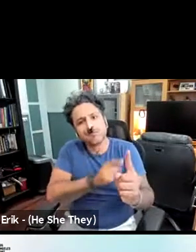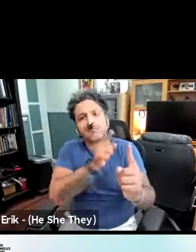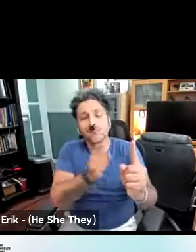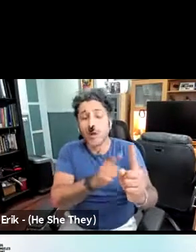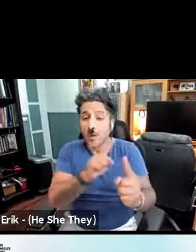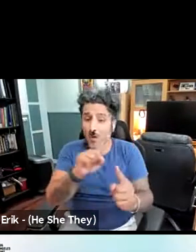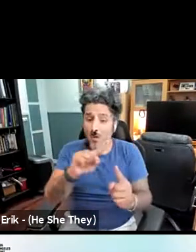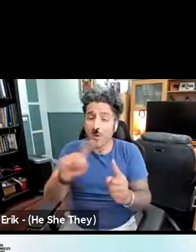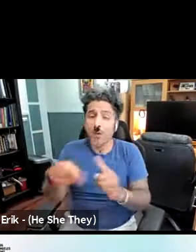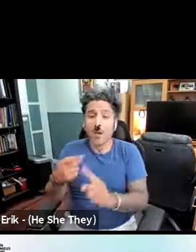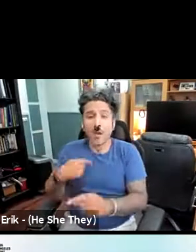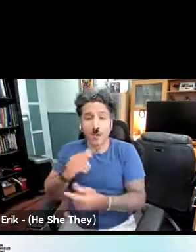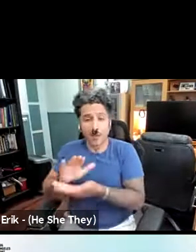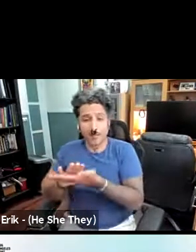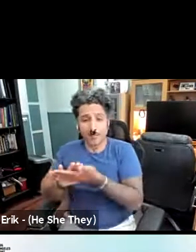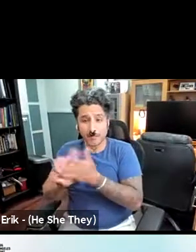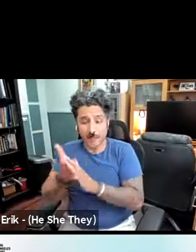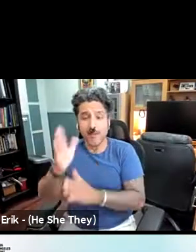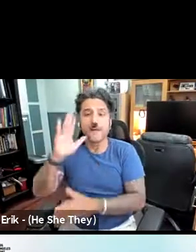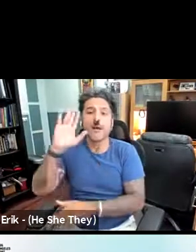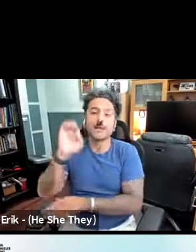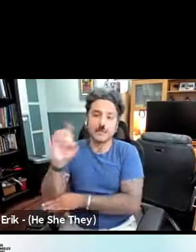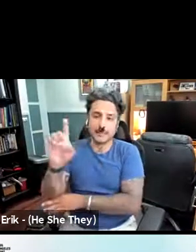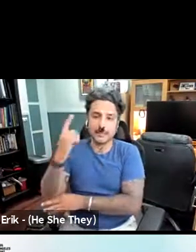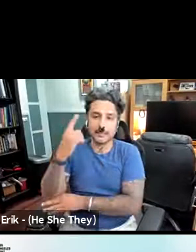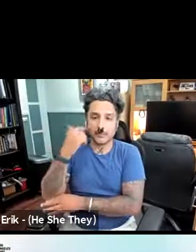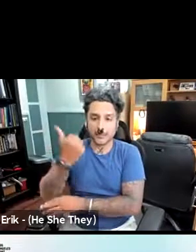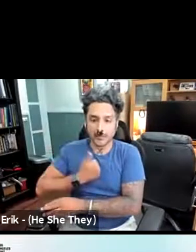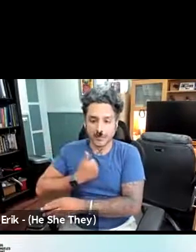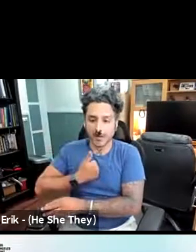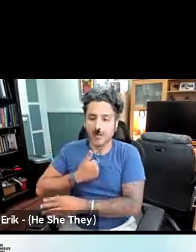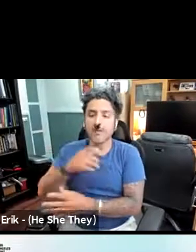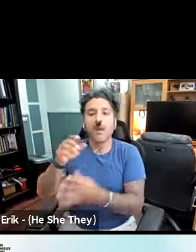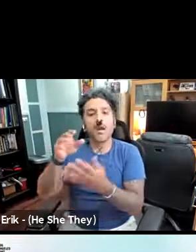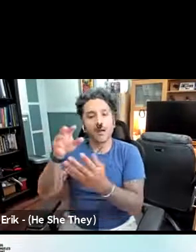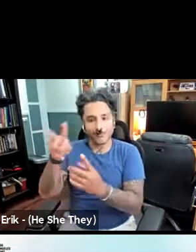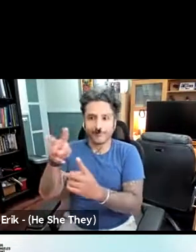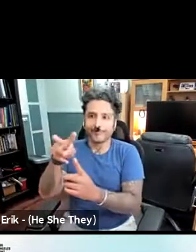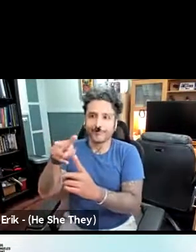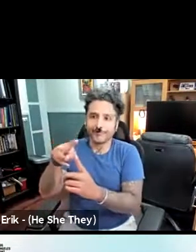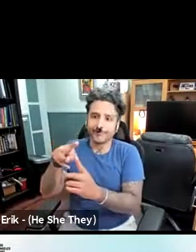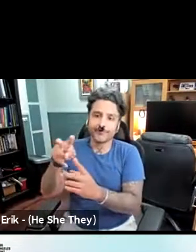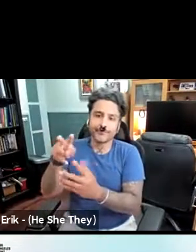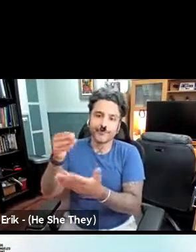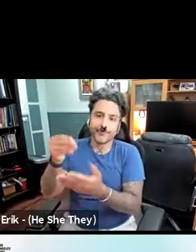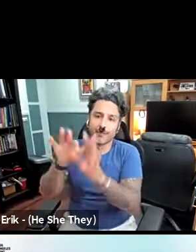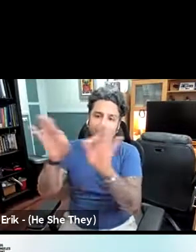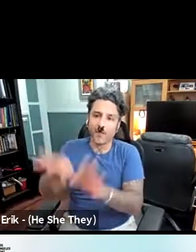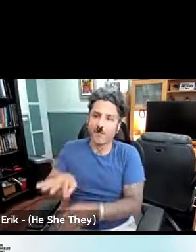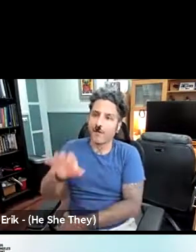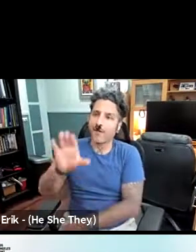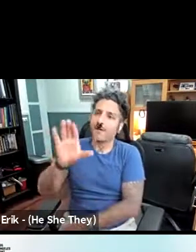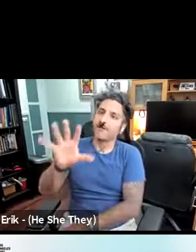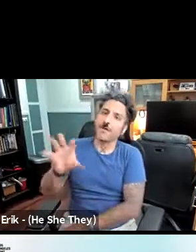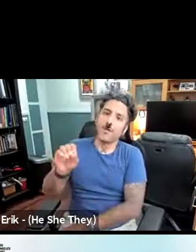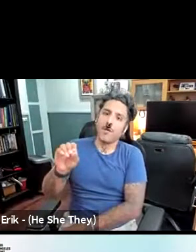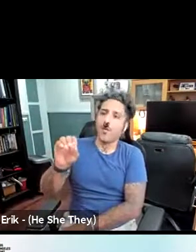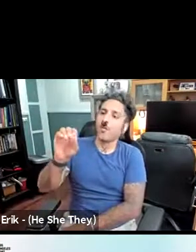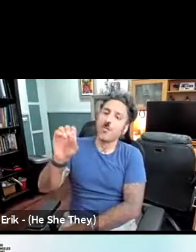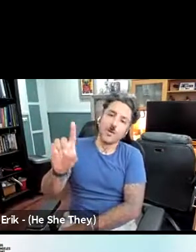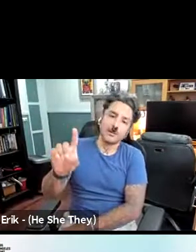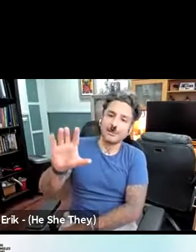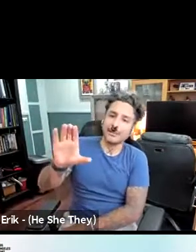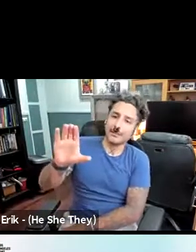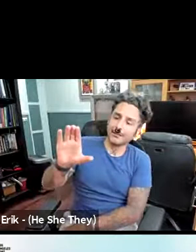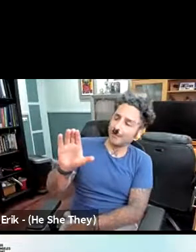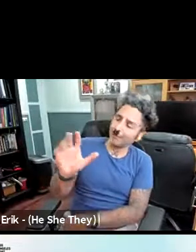an executive director and I filled out that form for the 501c3, I said, oh, this gonna be easy.